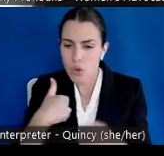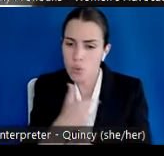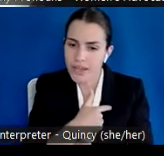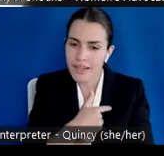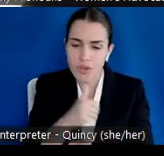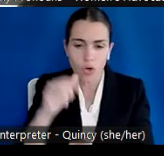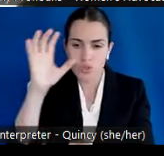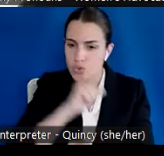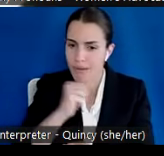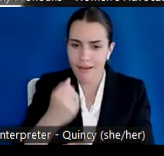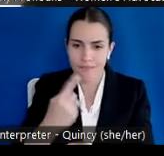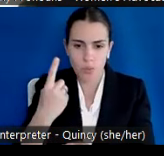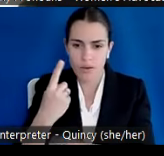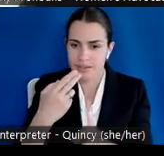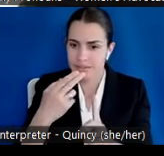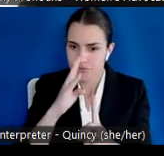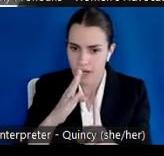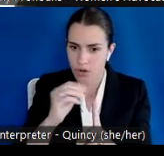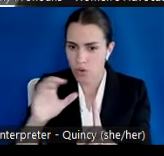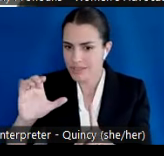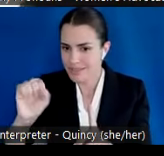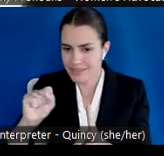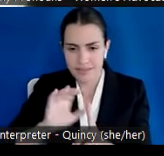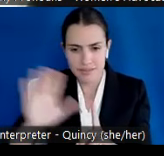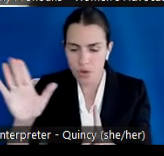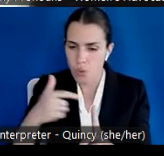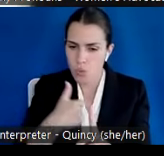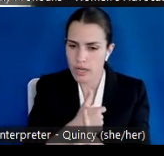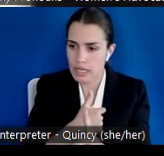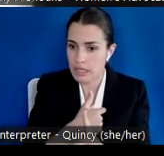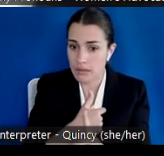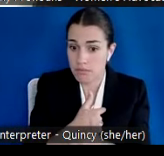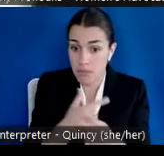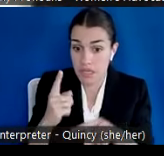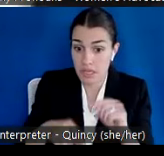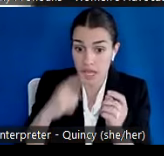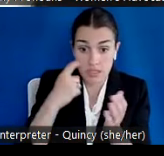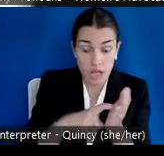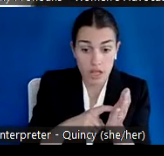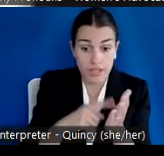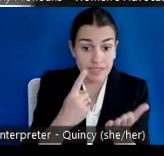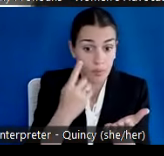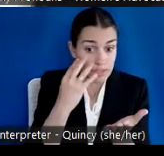to everyone, knowing just as if we can't tell that someone has experienced abuse just by looking at them, we can't tell if